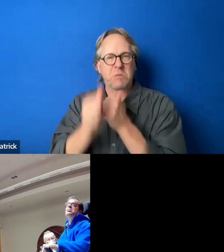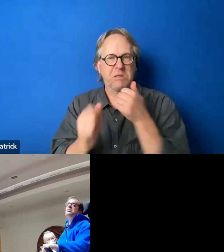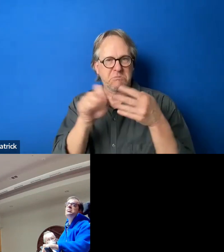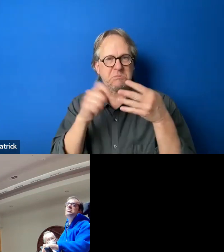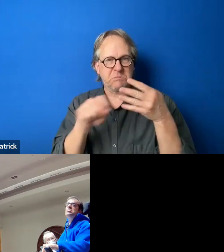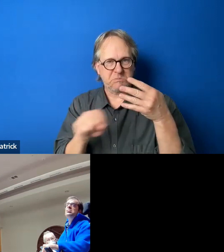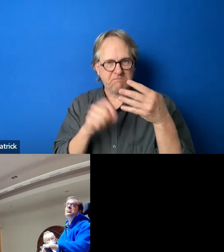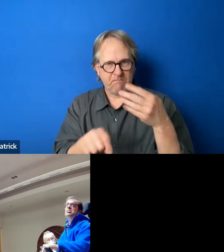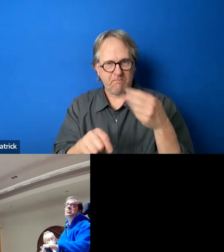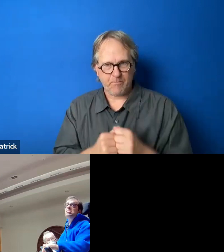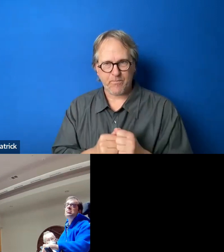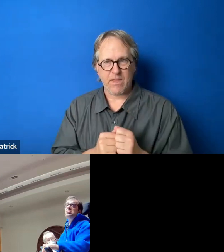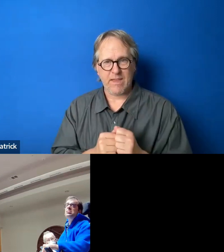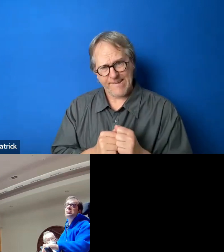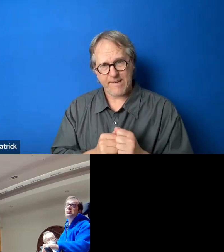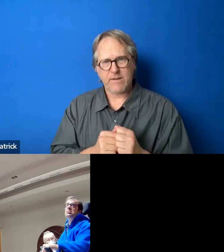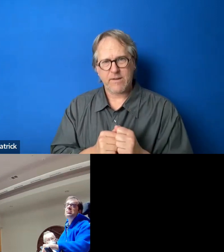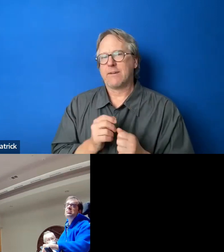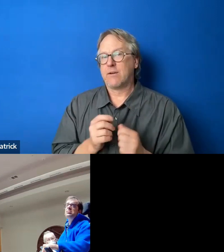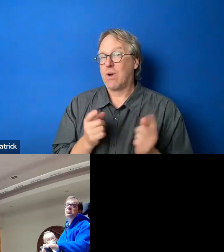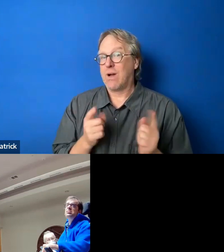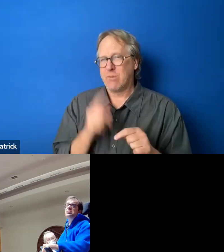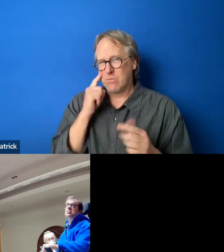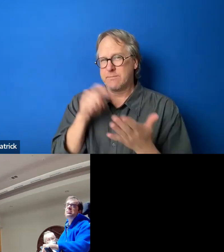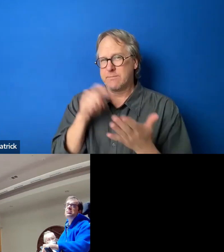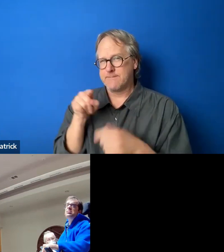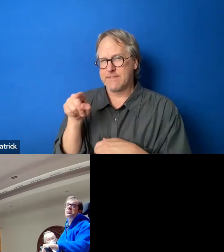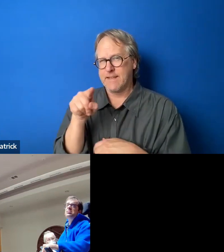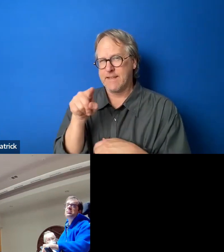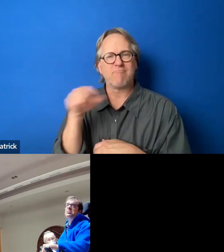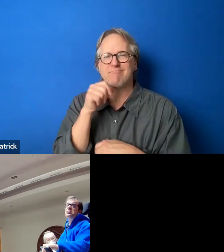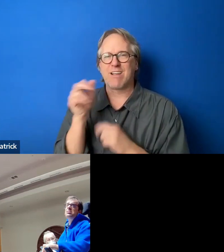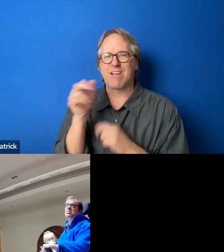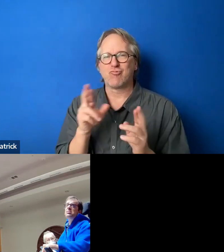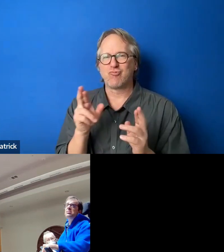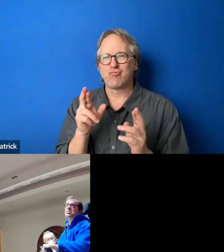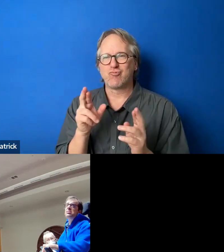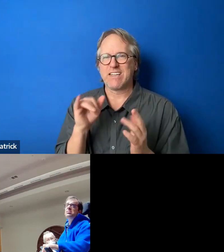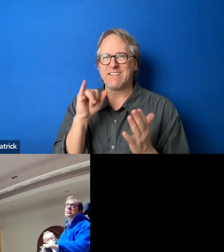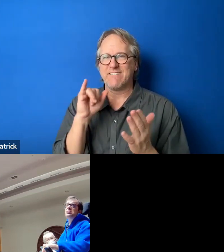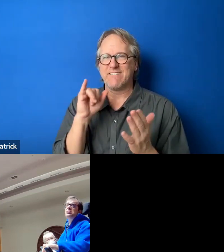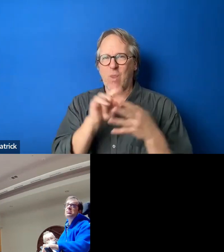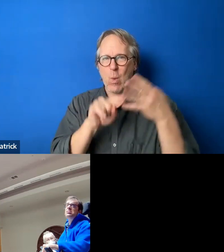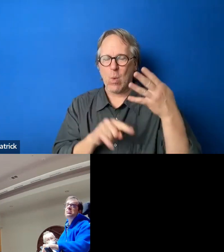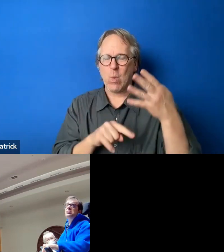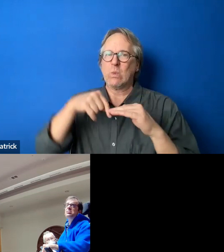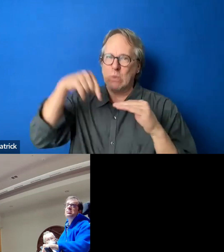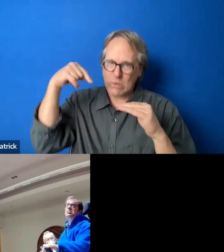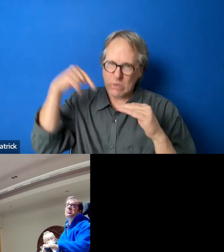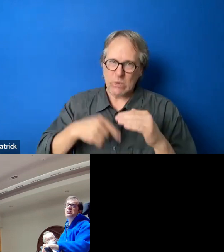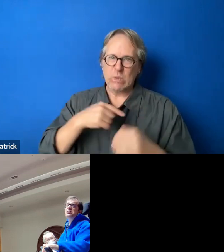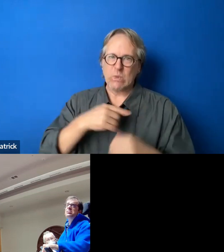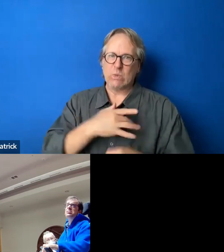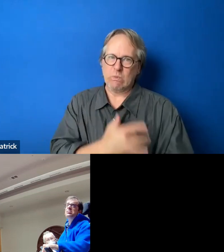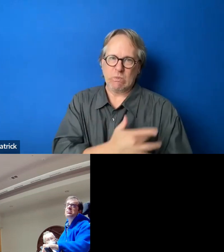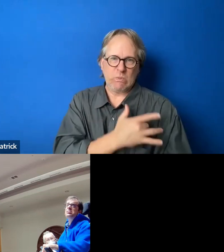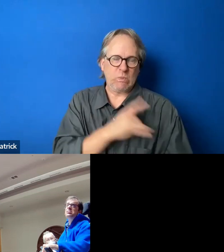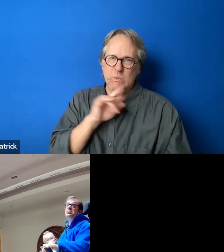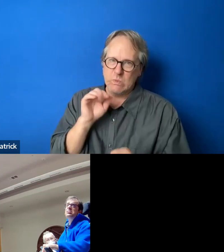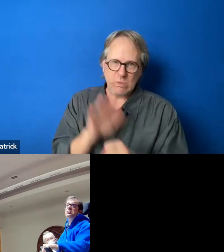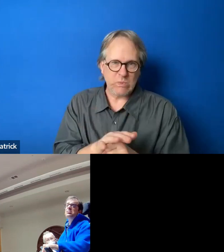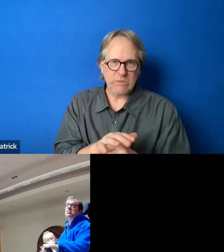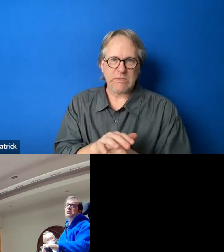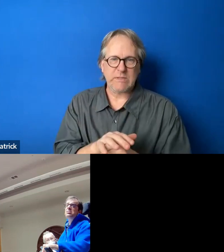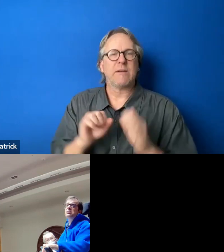Congregations were not ready for that kind of intensive, deep commitment. We didn't have the foundation built.